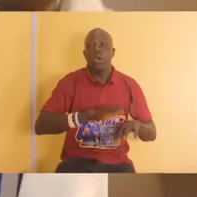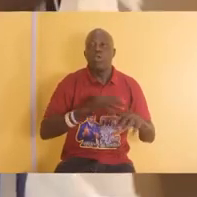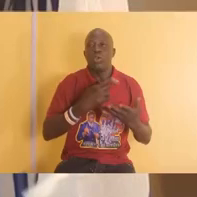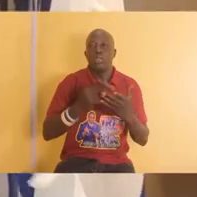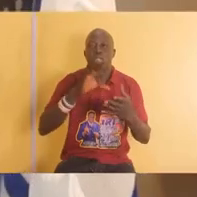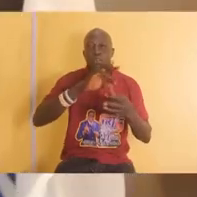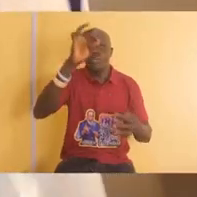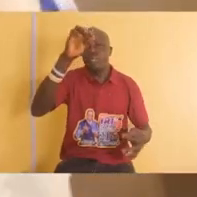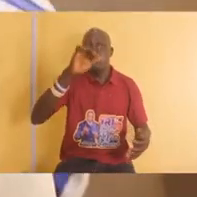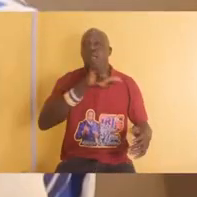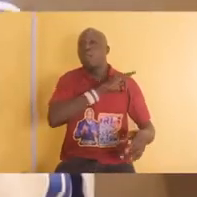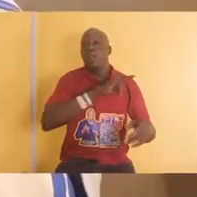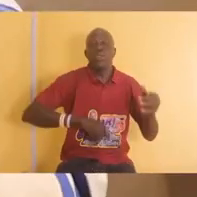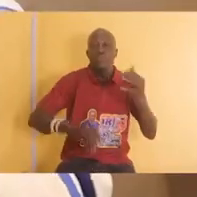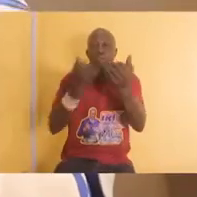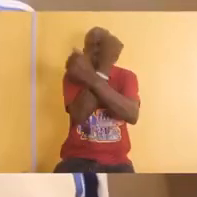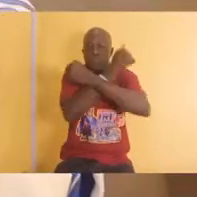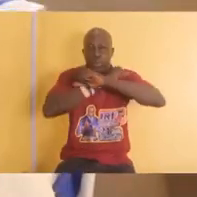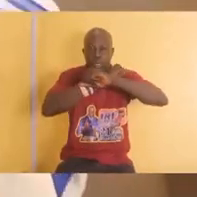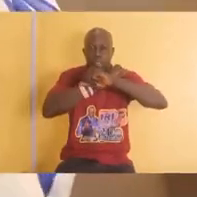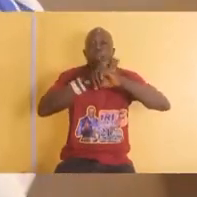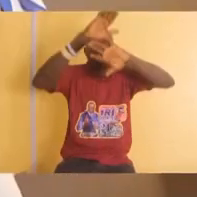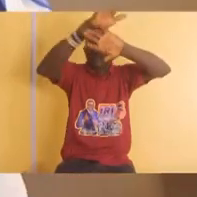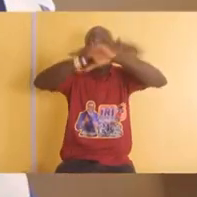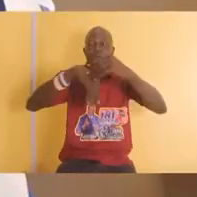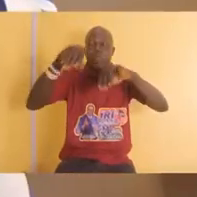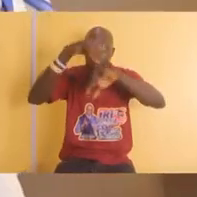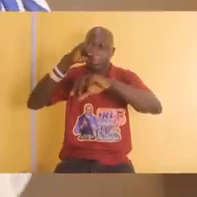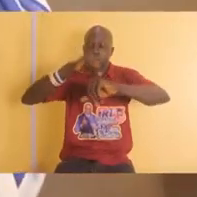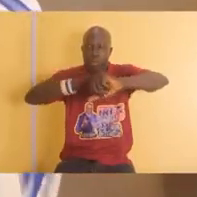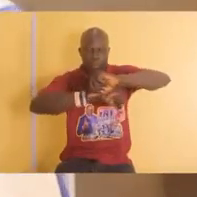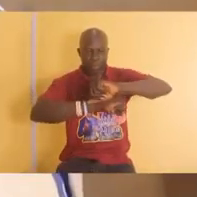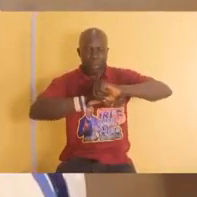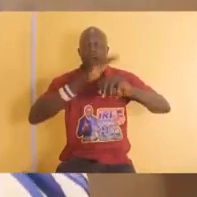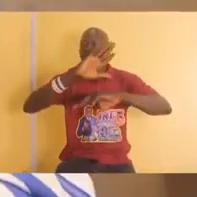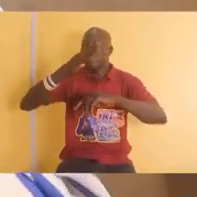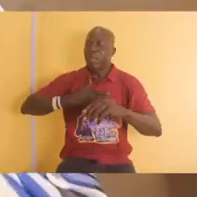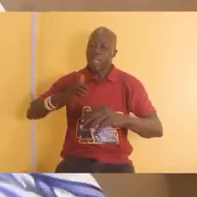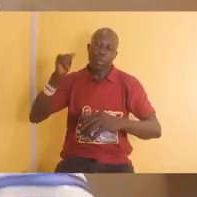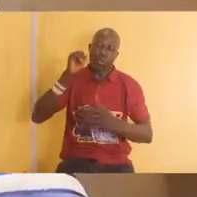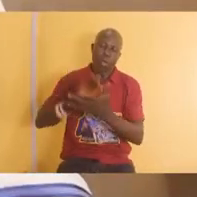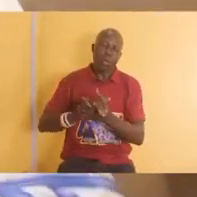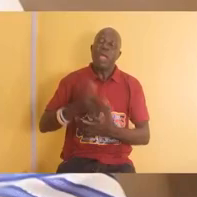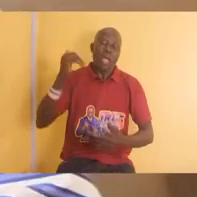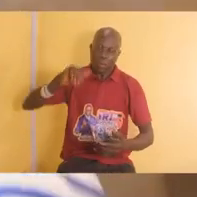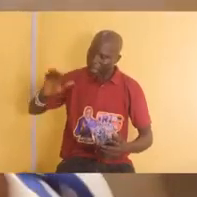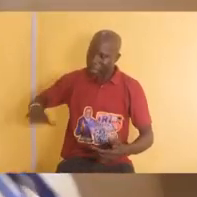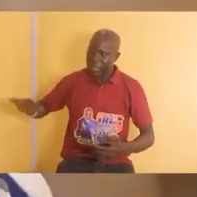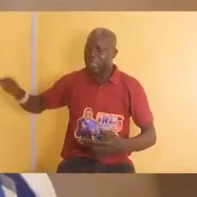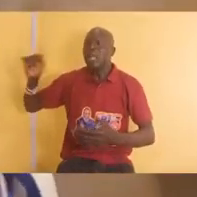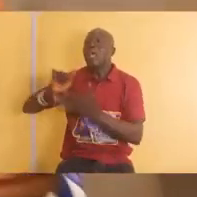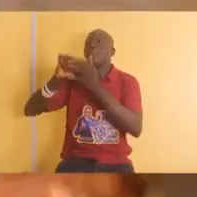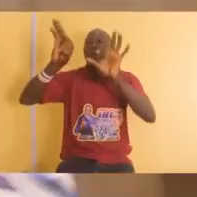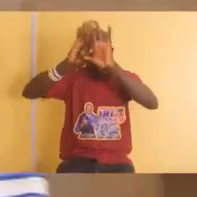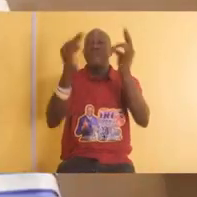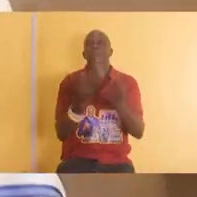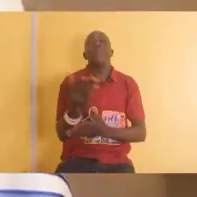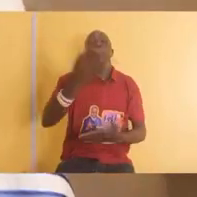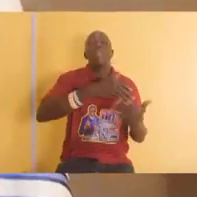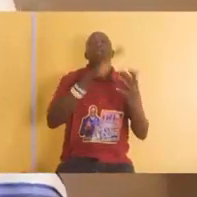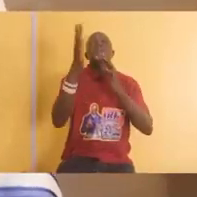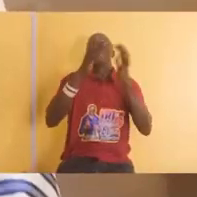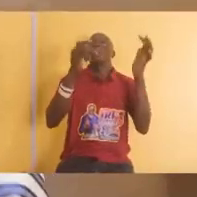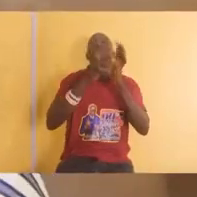mímọ ọlọrun ààbò fún ààbò rẹ sórí èmi àti aya mi àti ọmọ mi ó yà wá